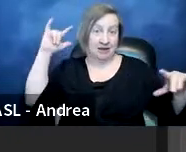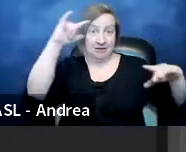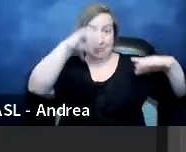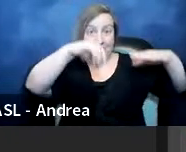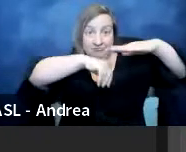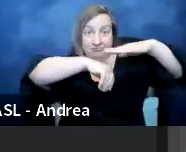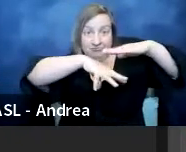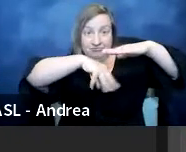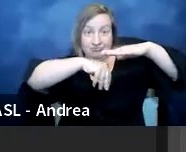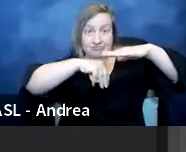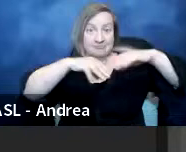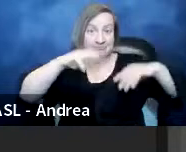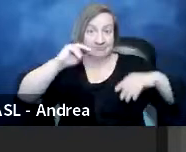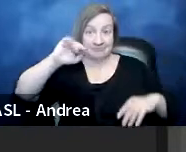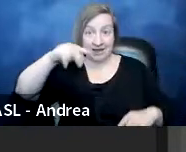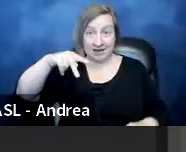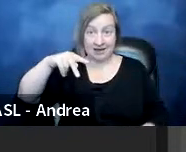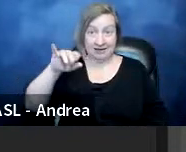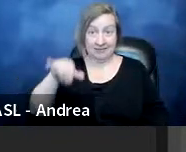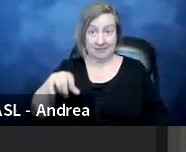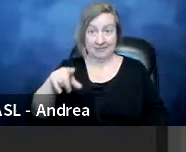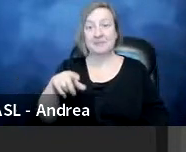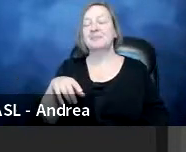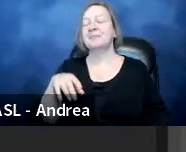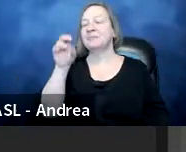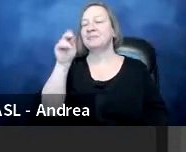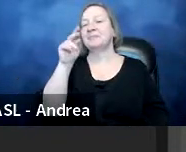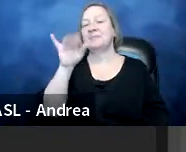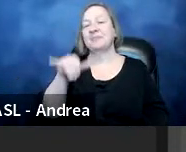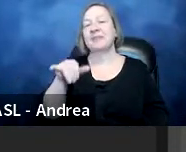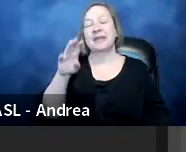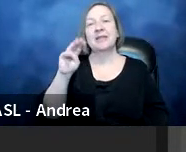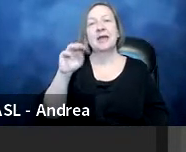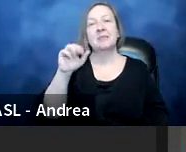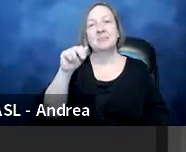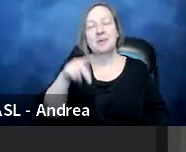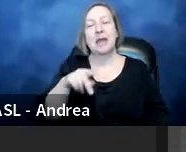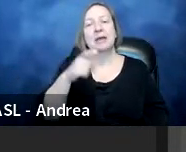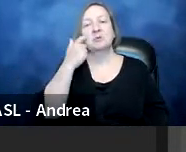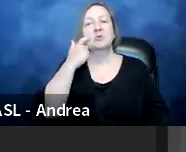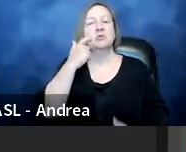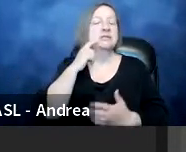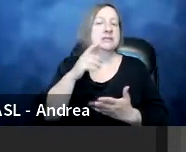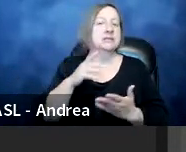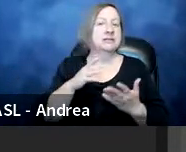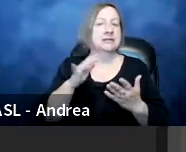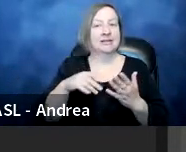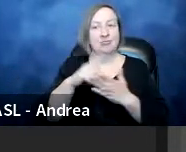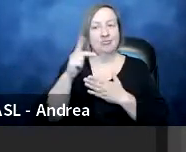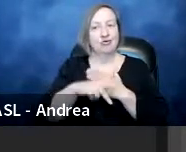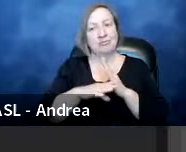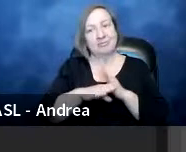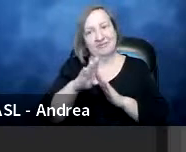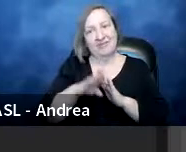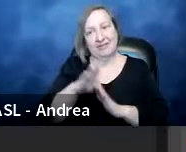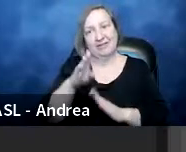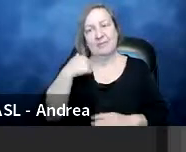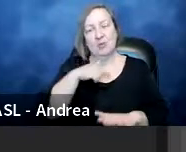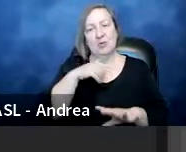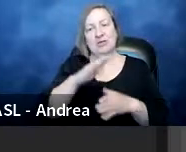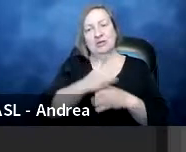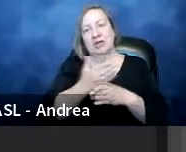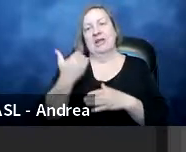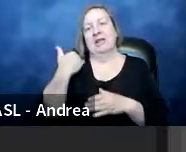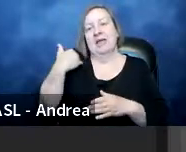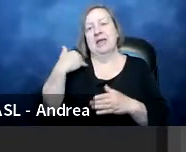you. So this map is recently developed by the program, shared at the last community